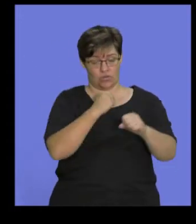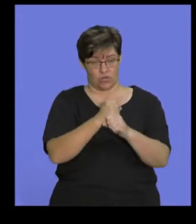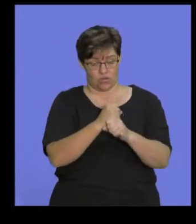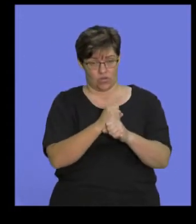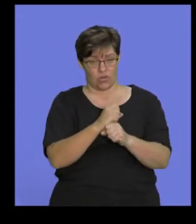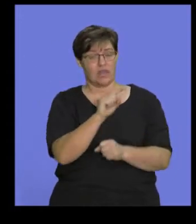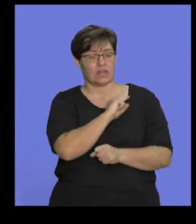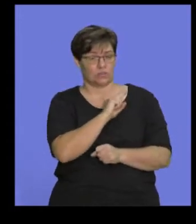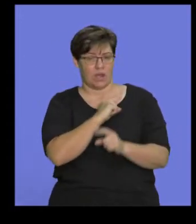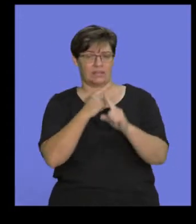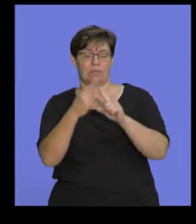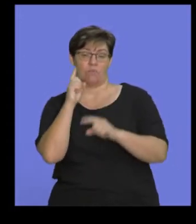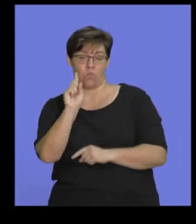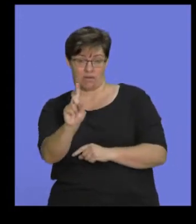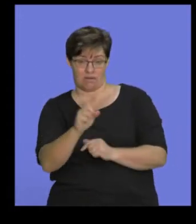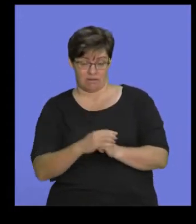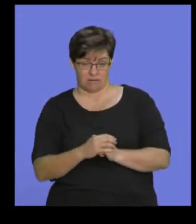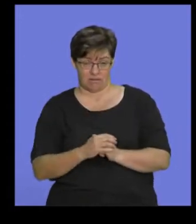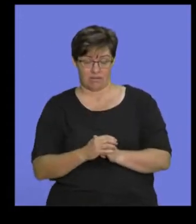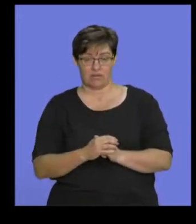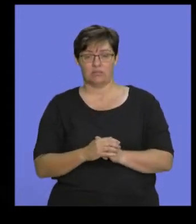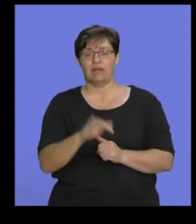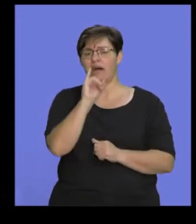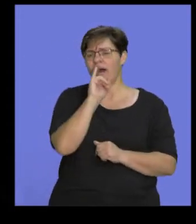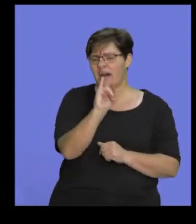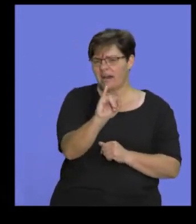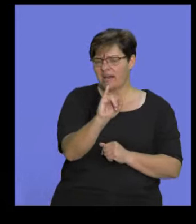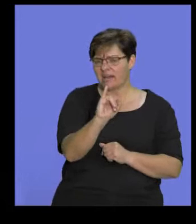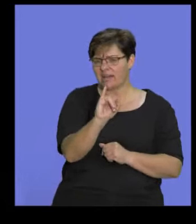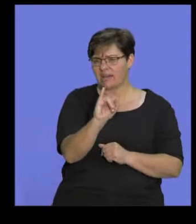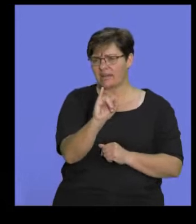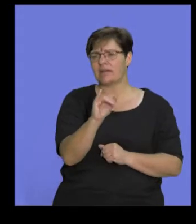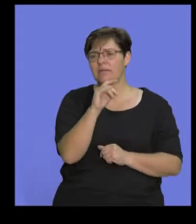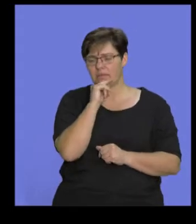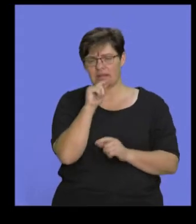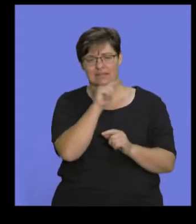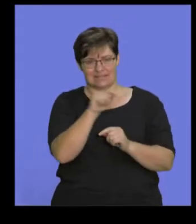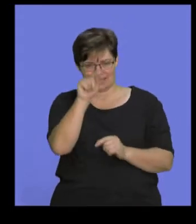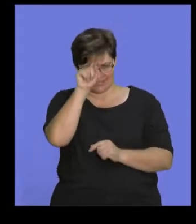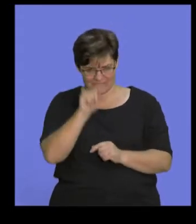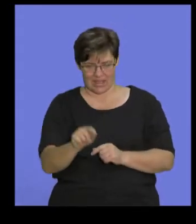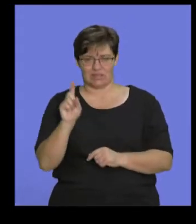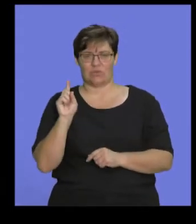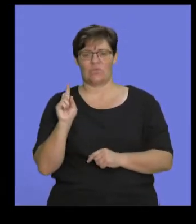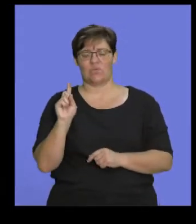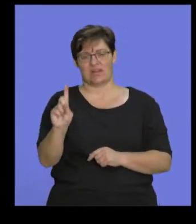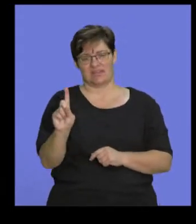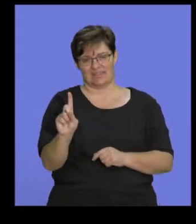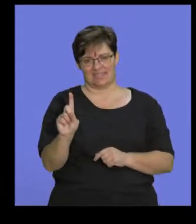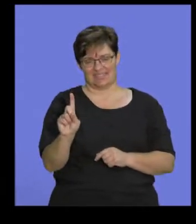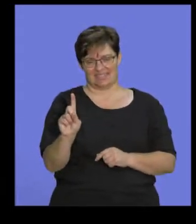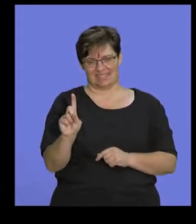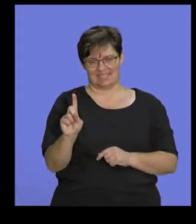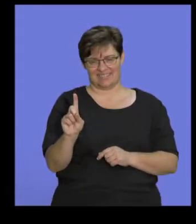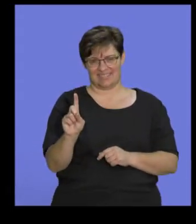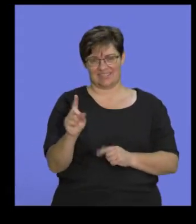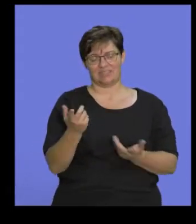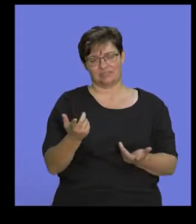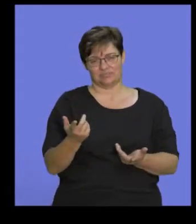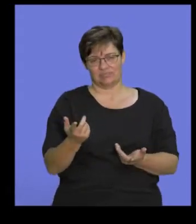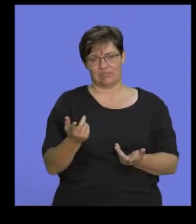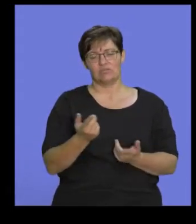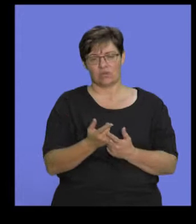year, hence you multiply it by 1. And then the I, you're gonna divide the interest just on a yearly